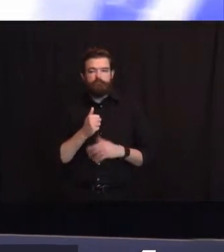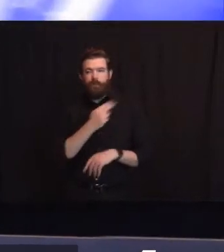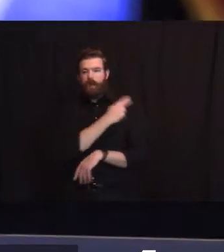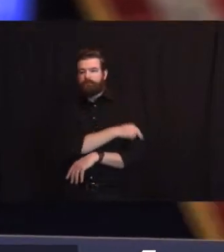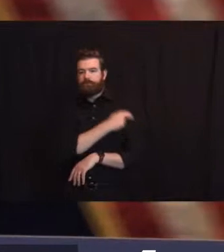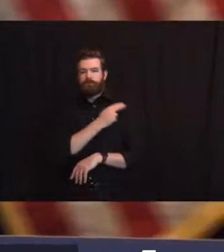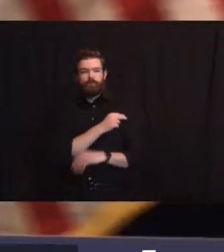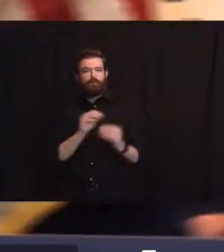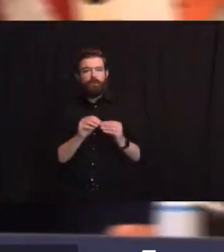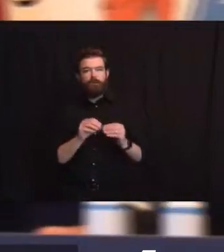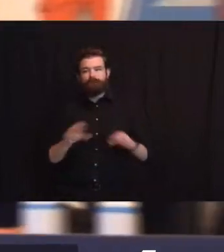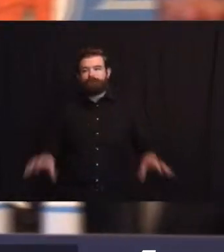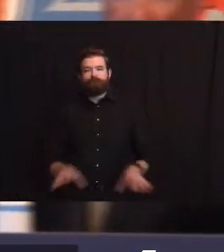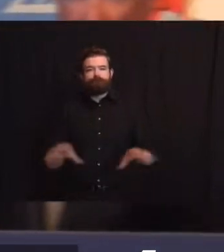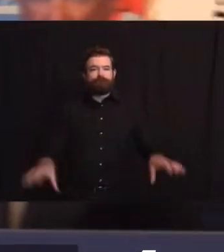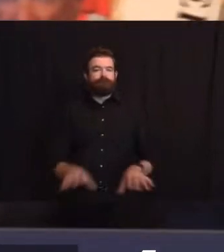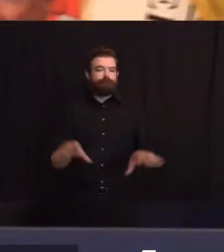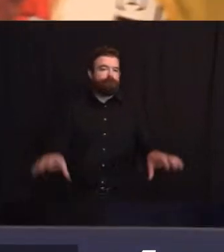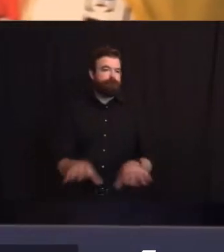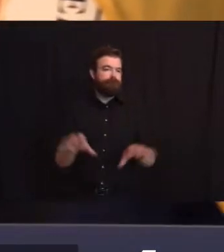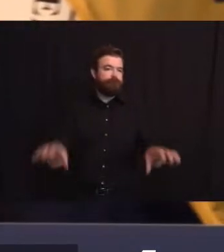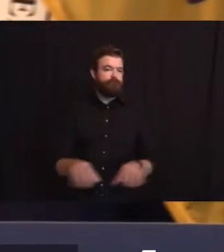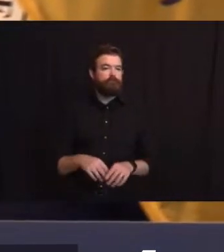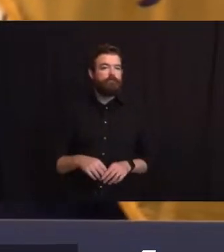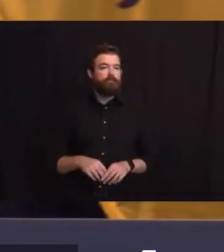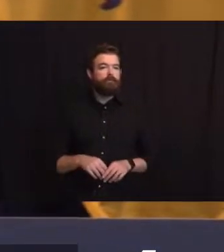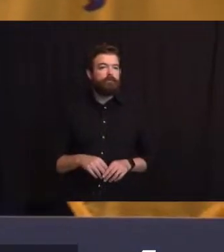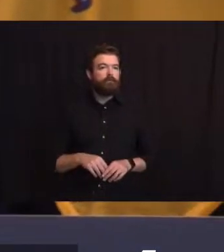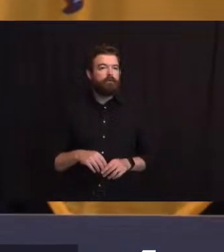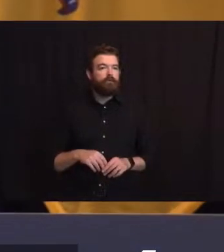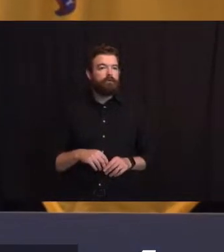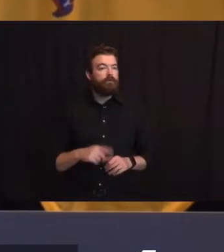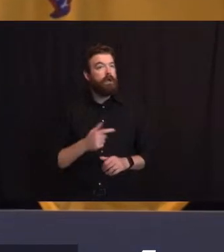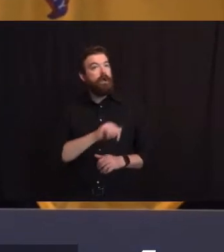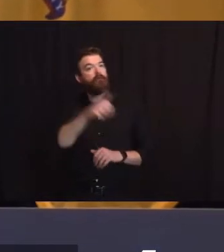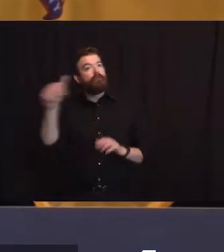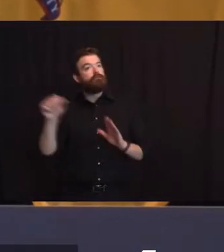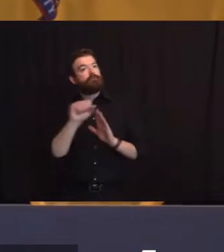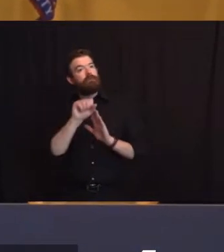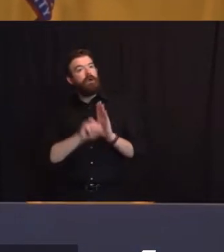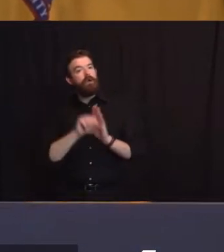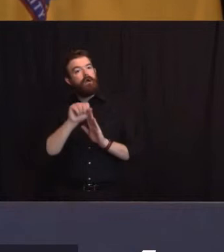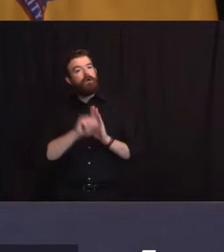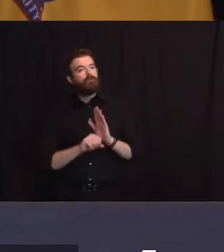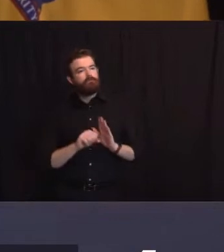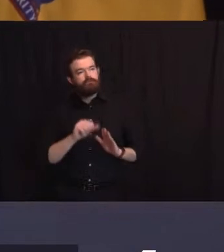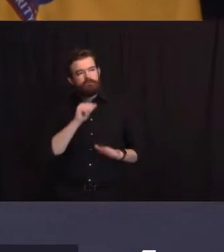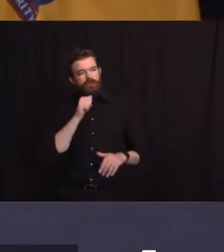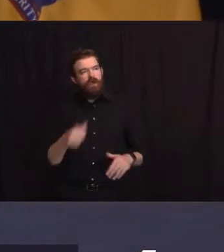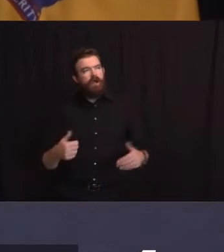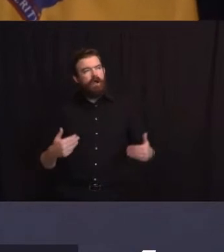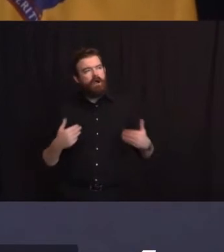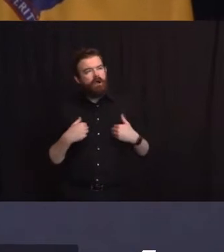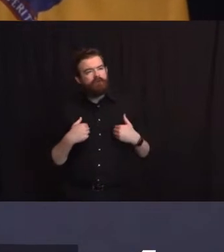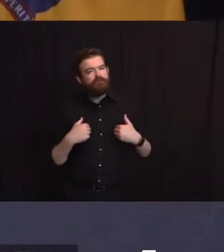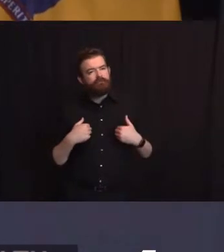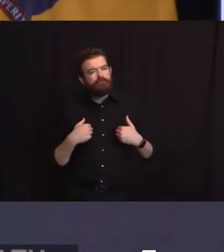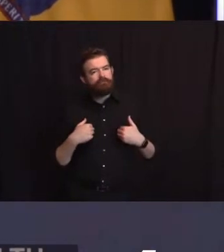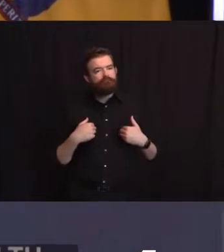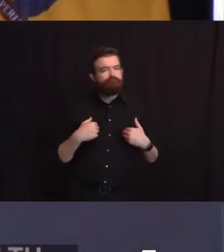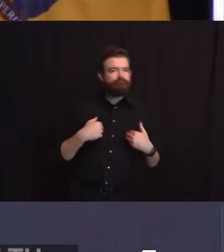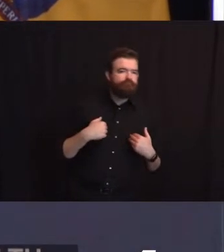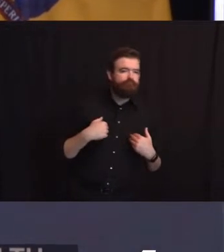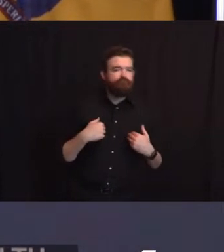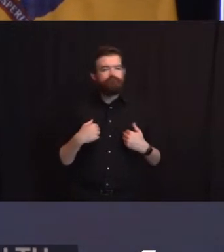has enjoyed the extremely constructive from moment one engagement we've had with